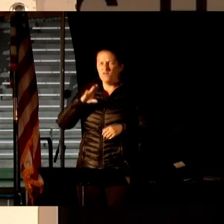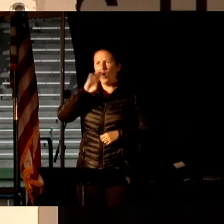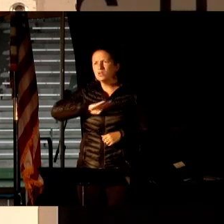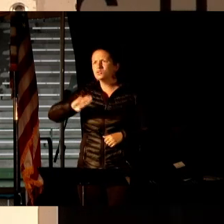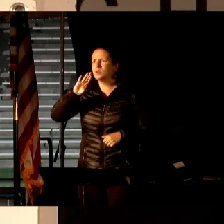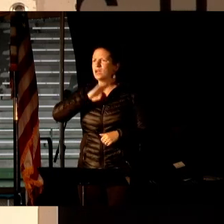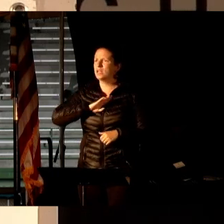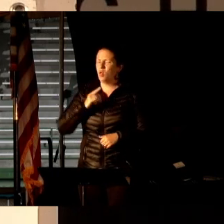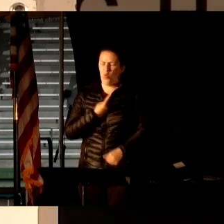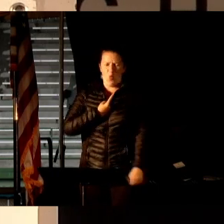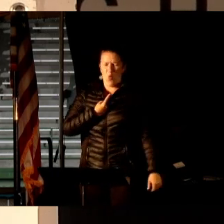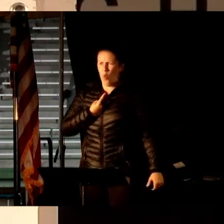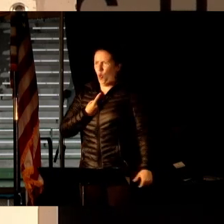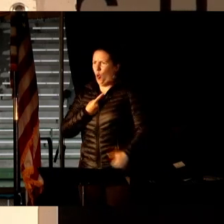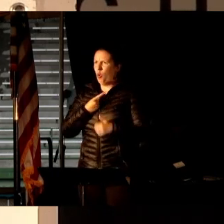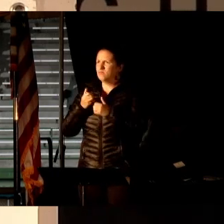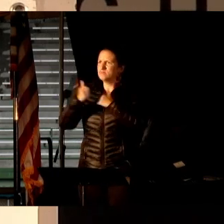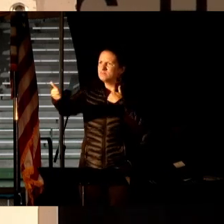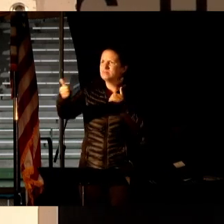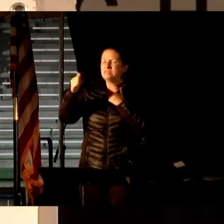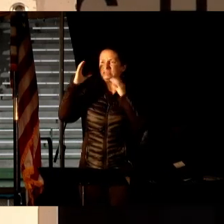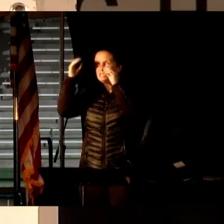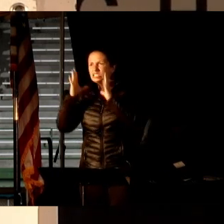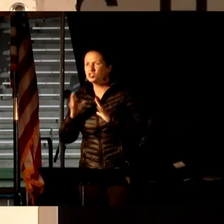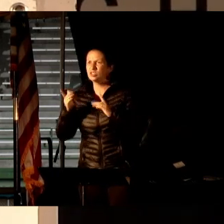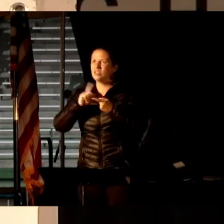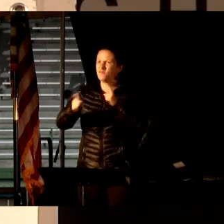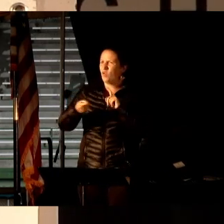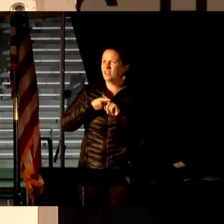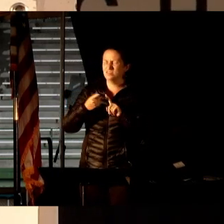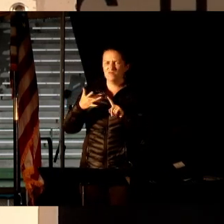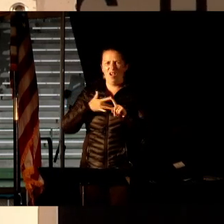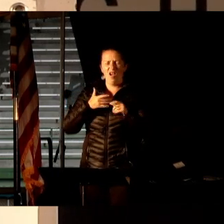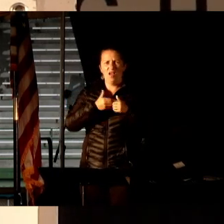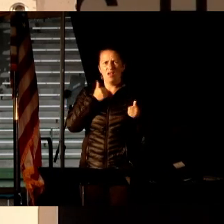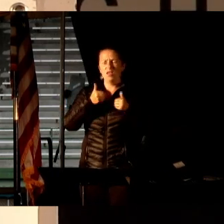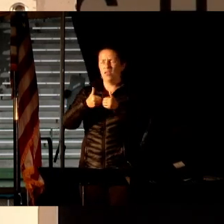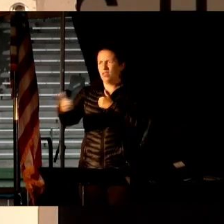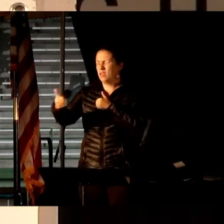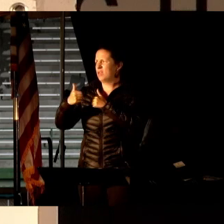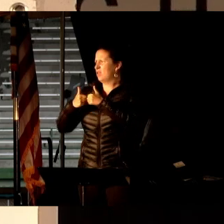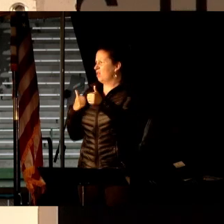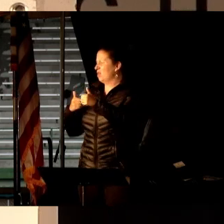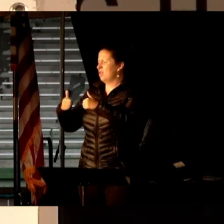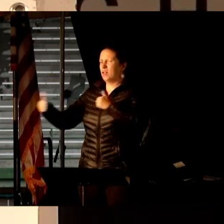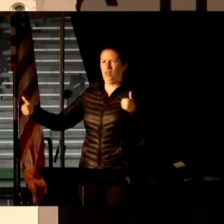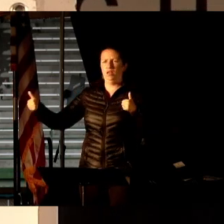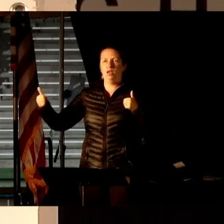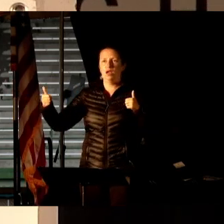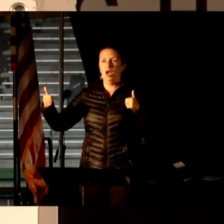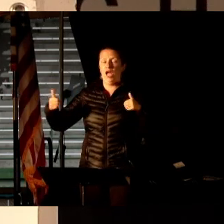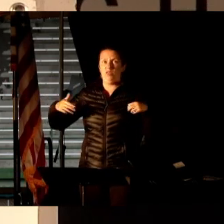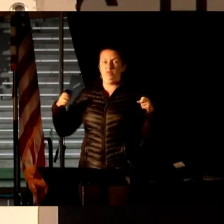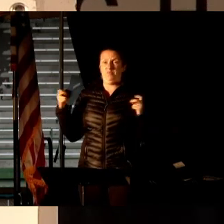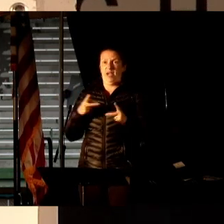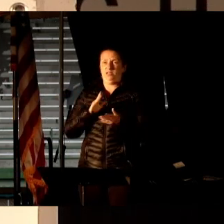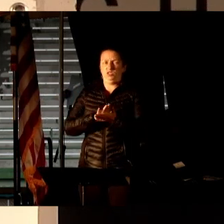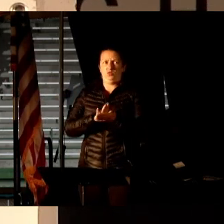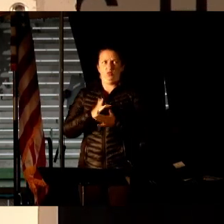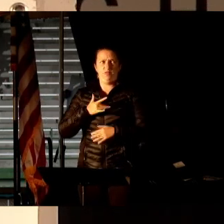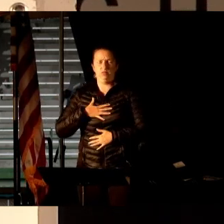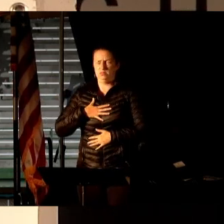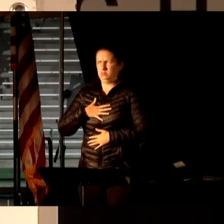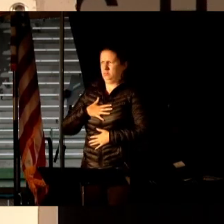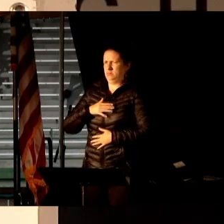isolated, away from our teachers and friends. For many of us, once we were back at school, it stole our confidence in navigating our